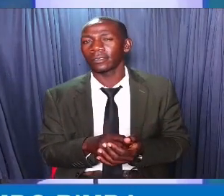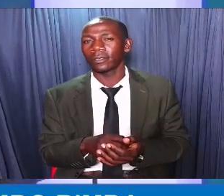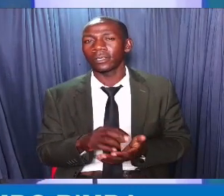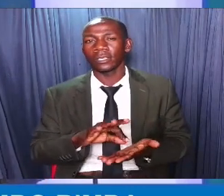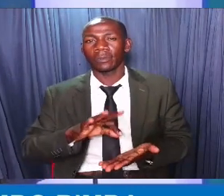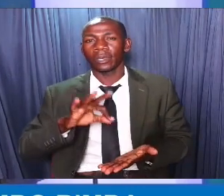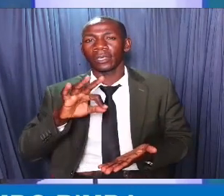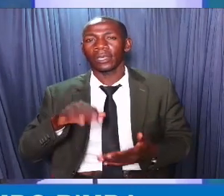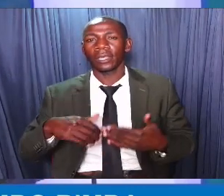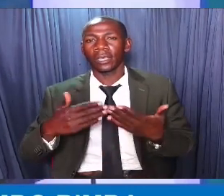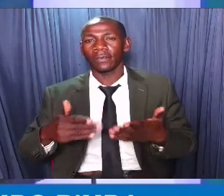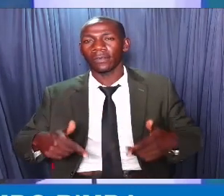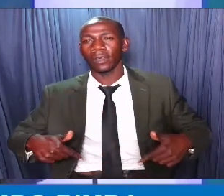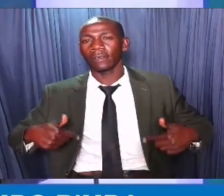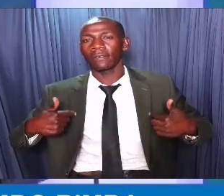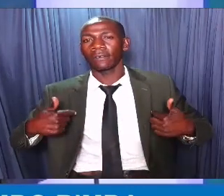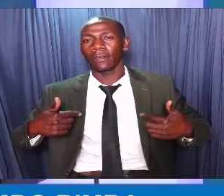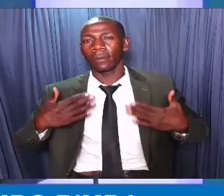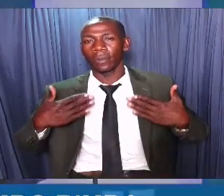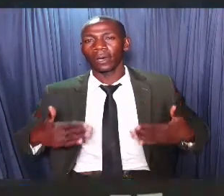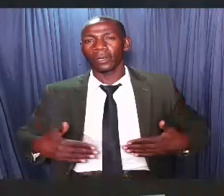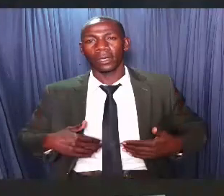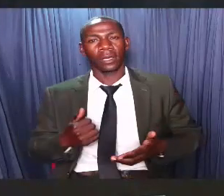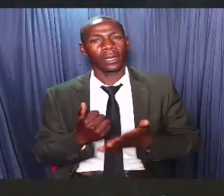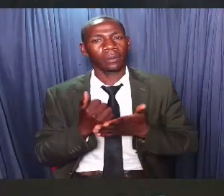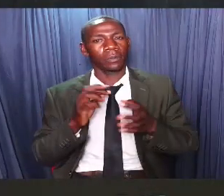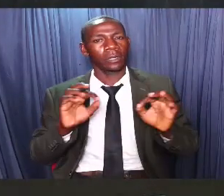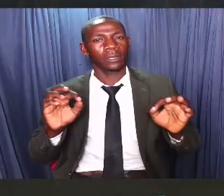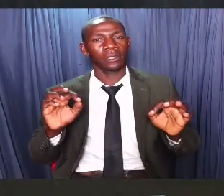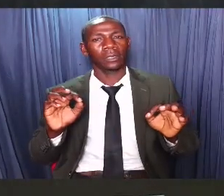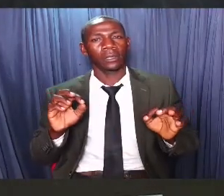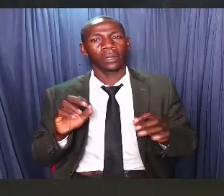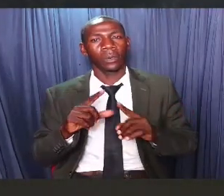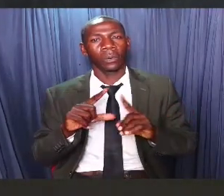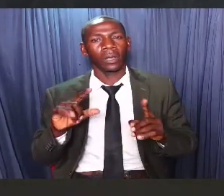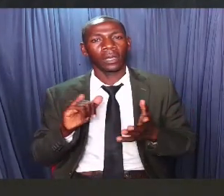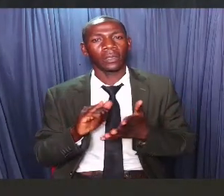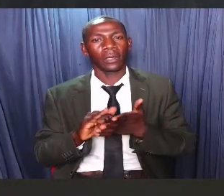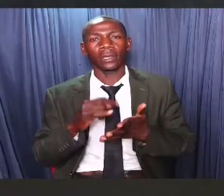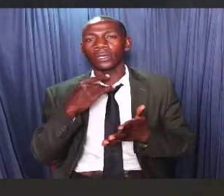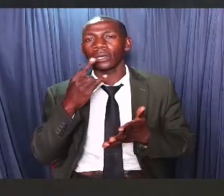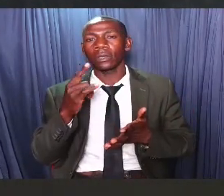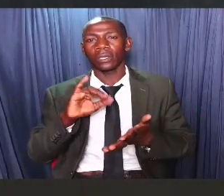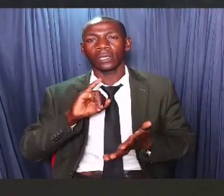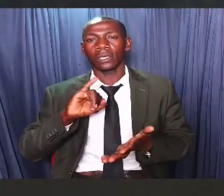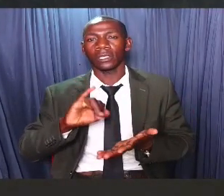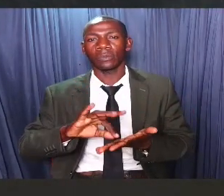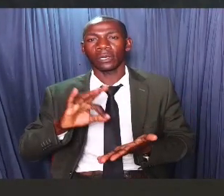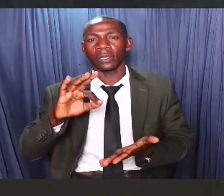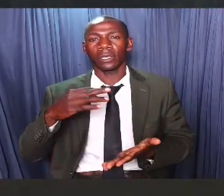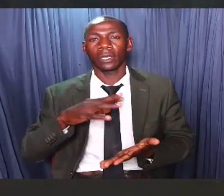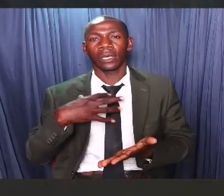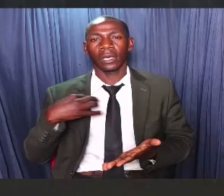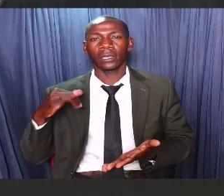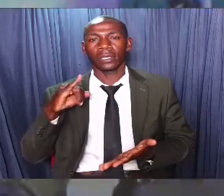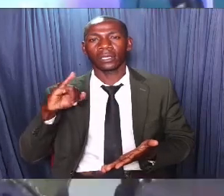Roho ndiyo itiayo uzima. Mwili haufai kitu. Maneno hayo niliyowaambia ni roho, tena ni